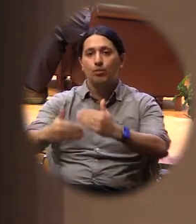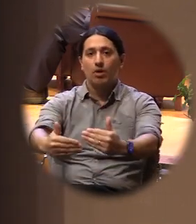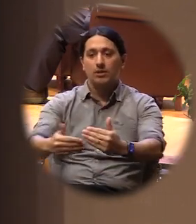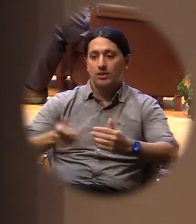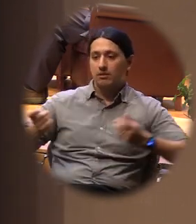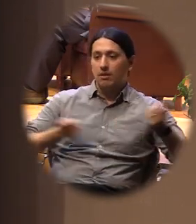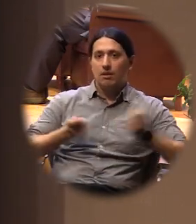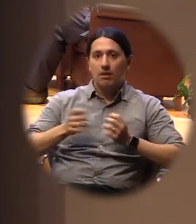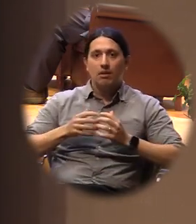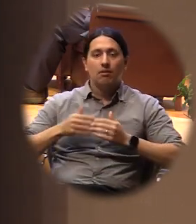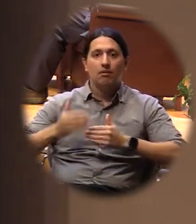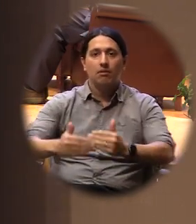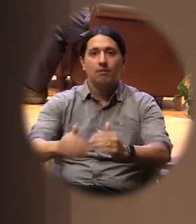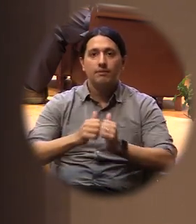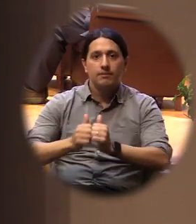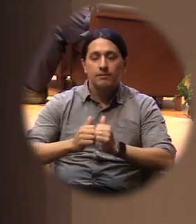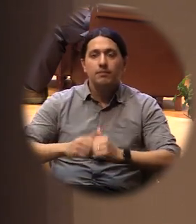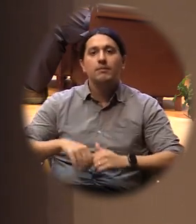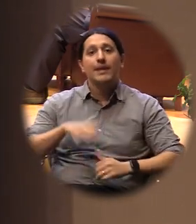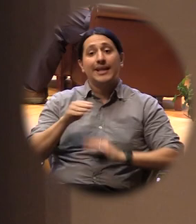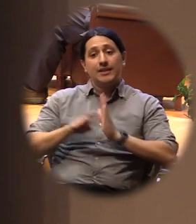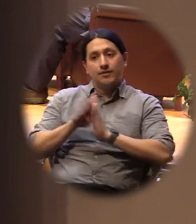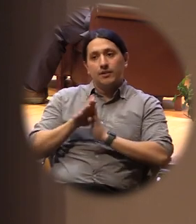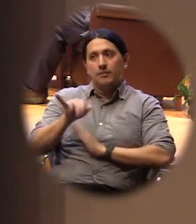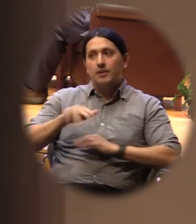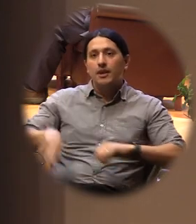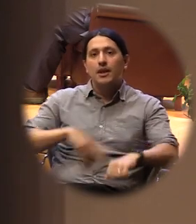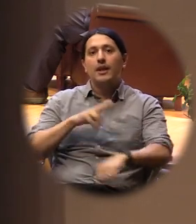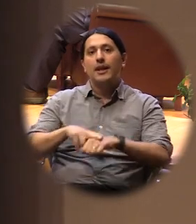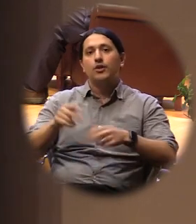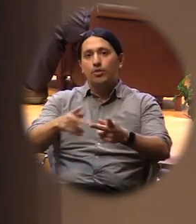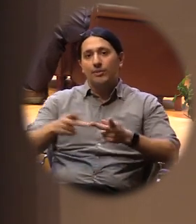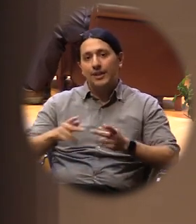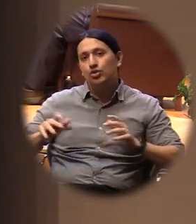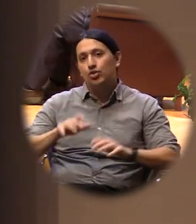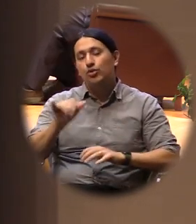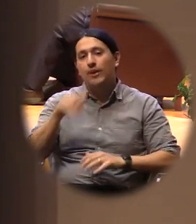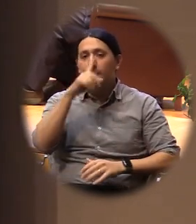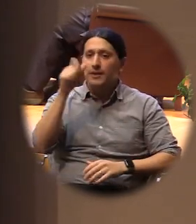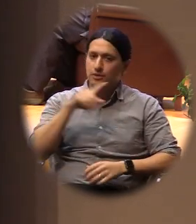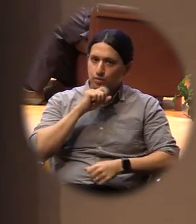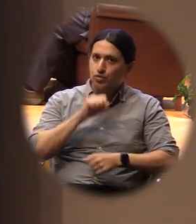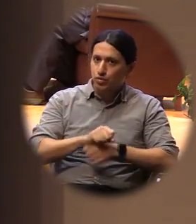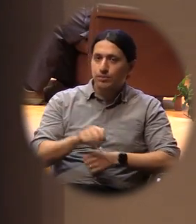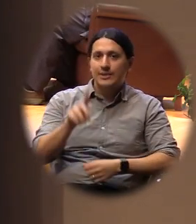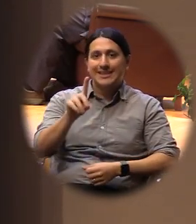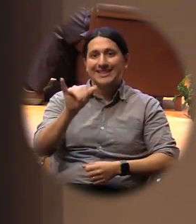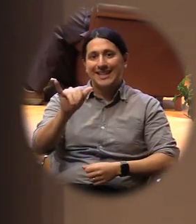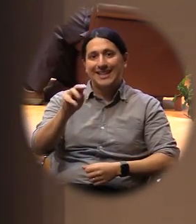and development is a natural place to do that from because it is a dynamic process.